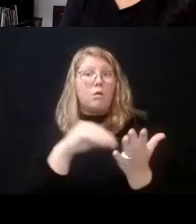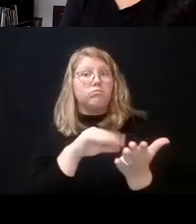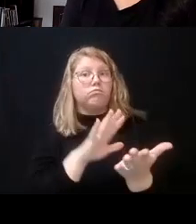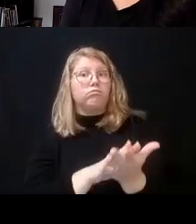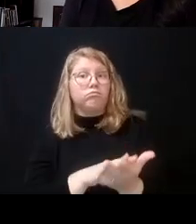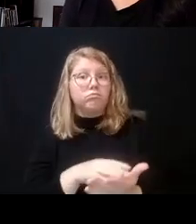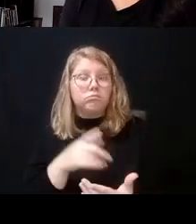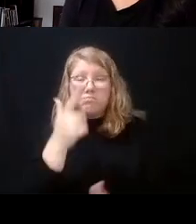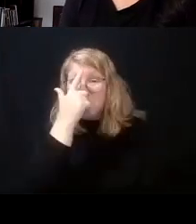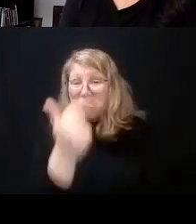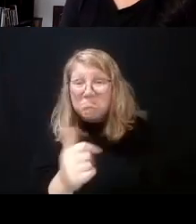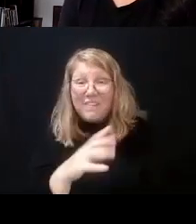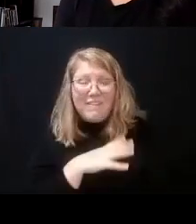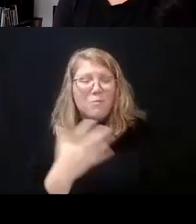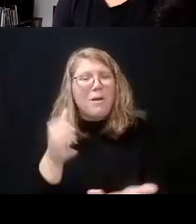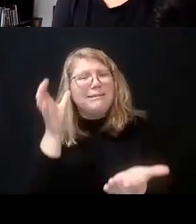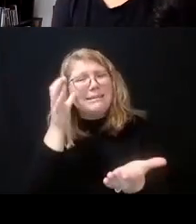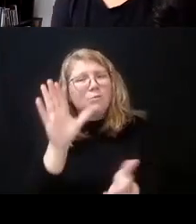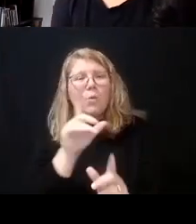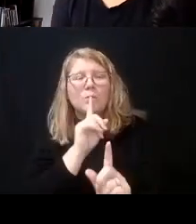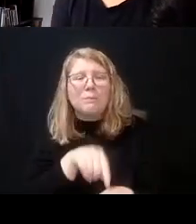great. But we'd love to hear your responses.